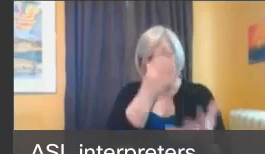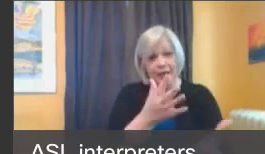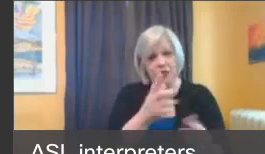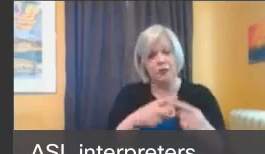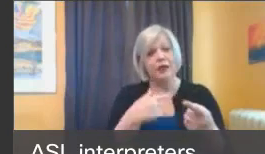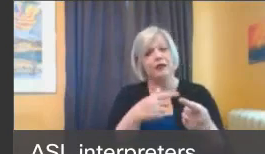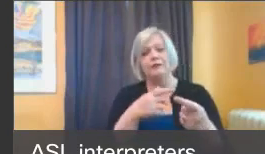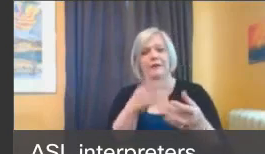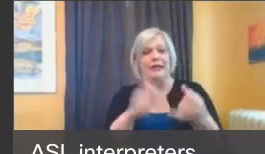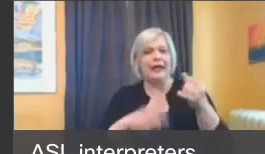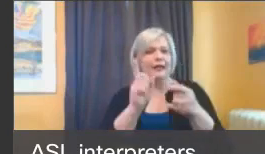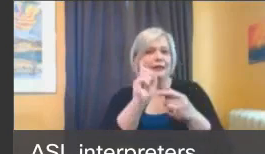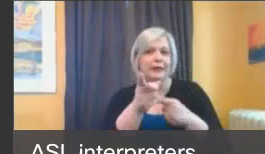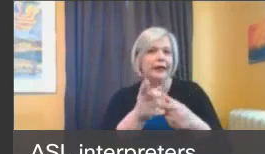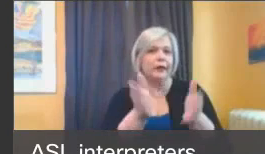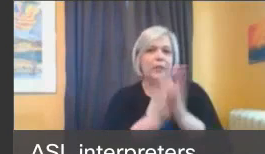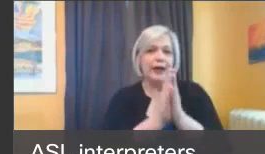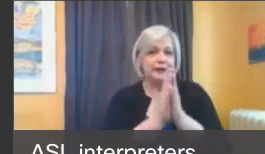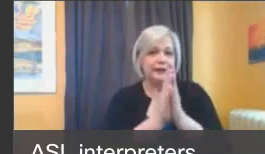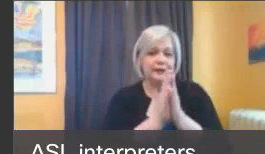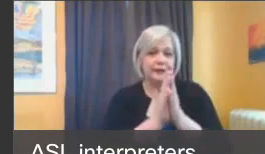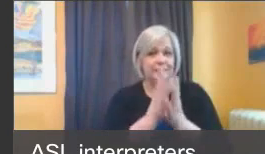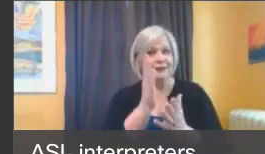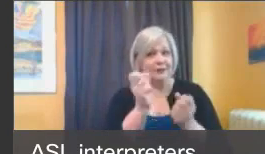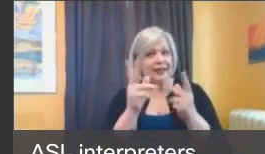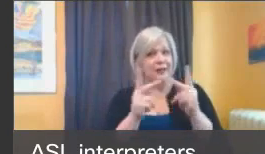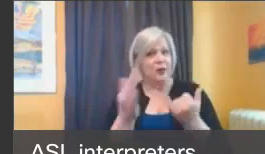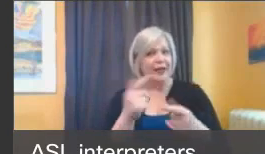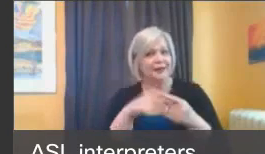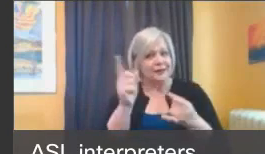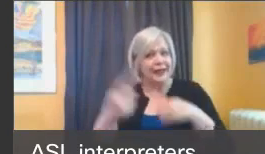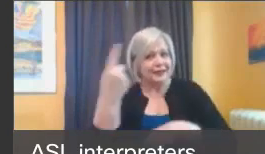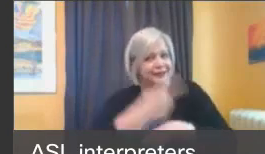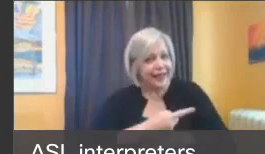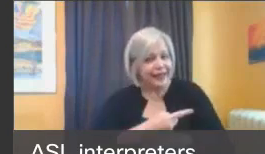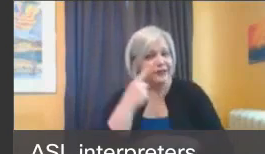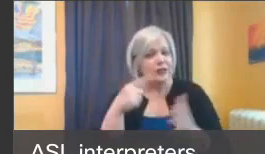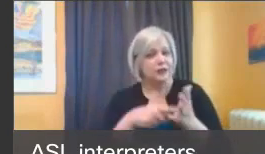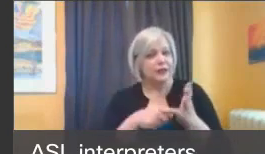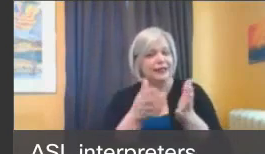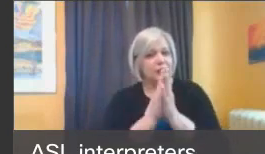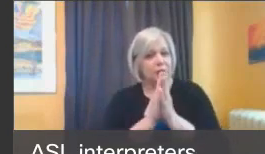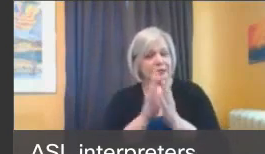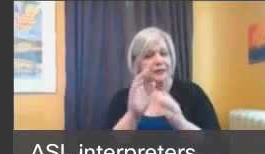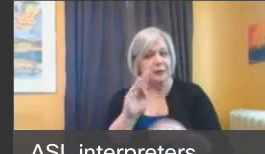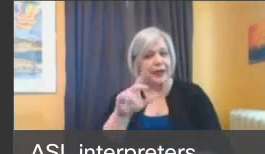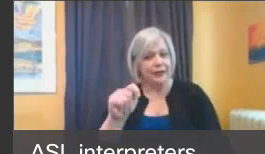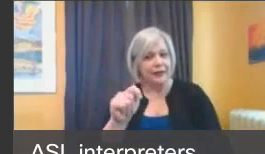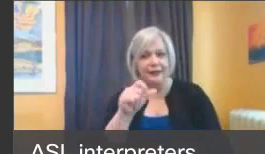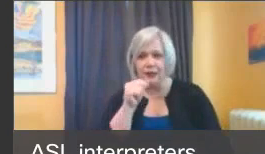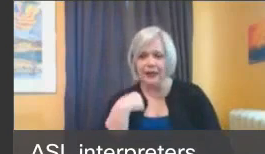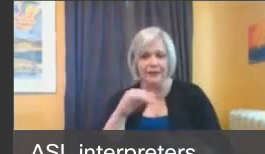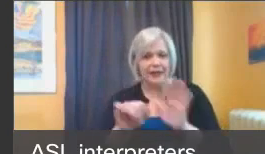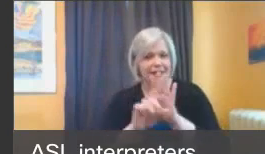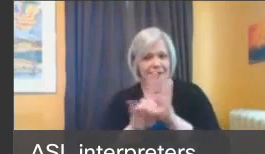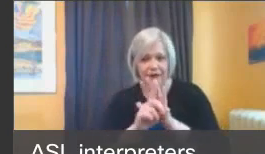the last minute, which we do have a lot of people who wait until the deadline. So it's the deadline and they go and request a vote by mail ballot and they don't have the